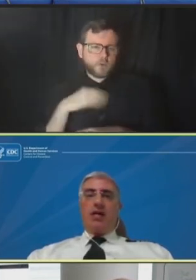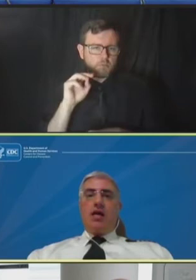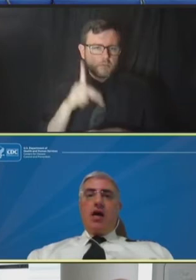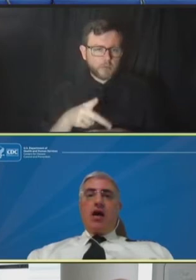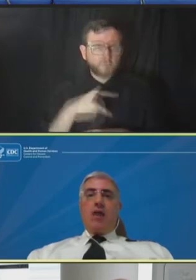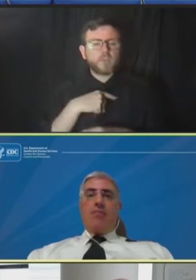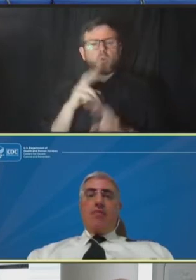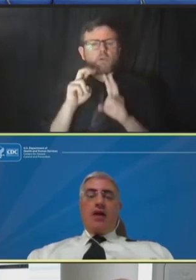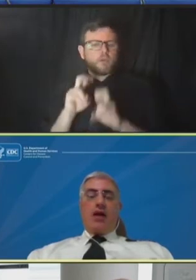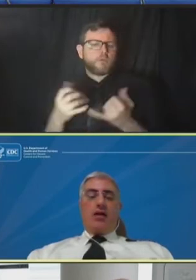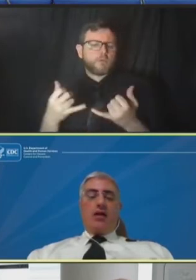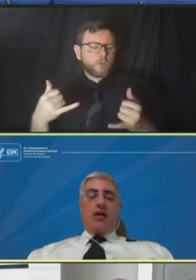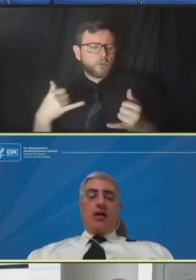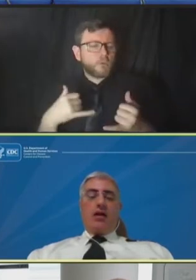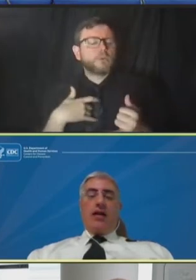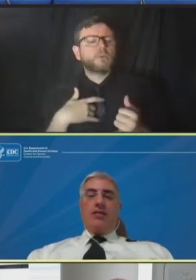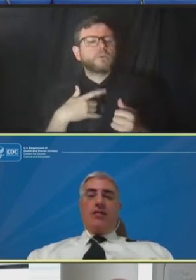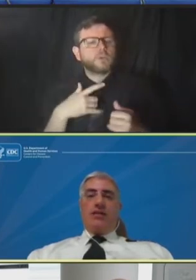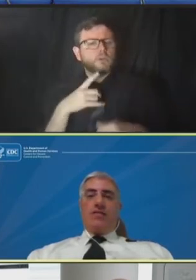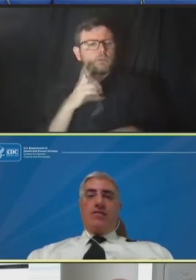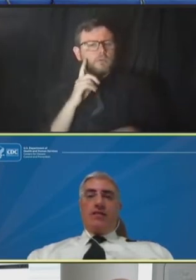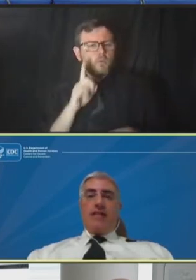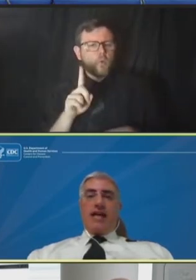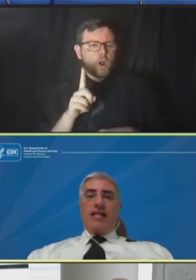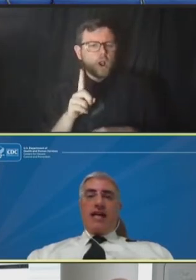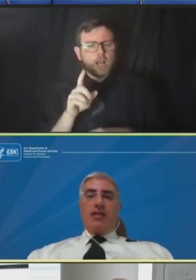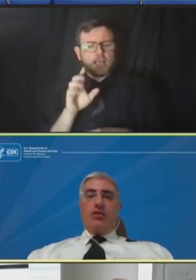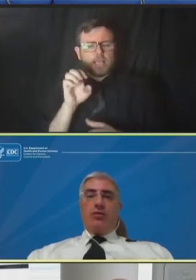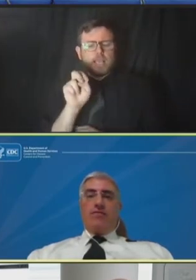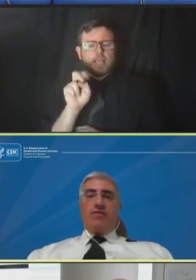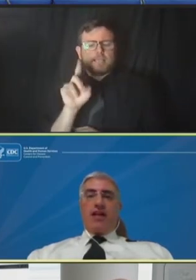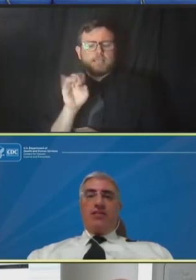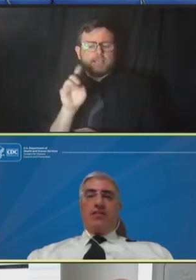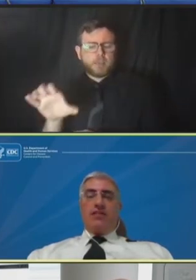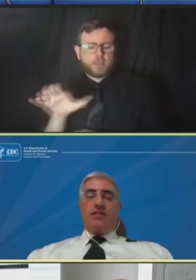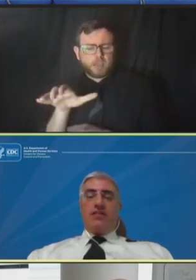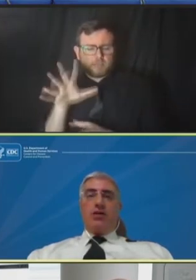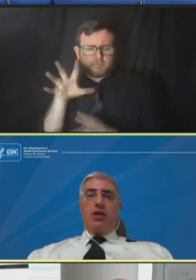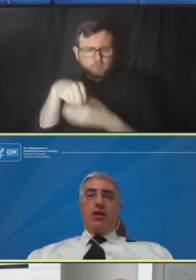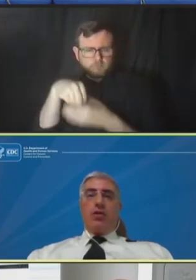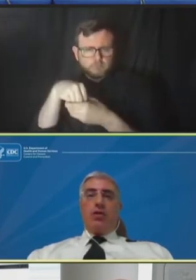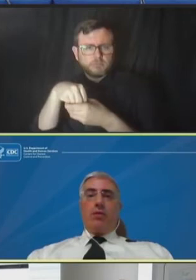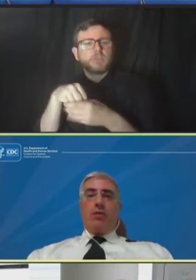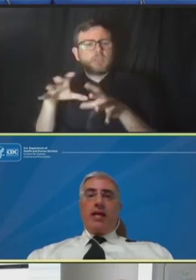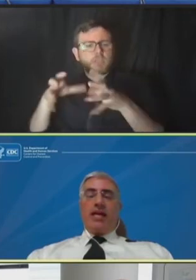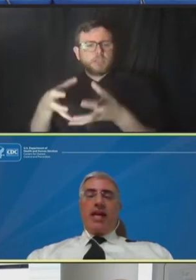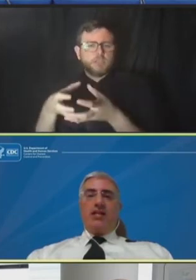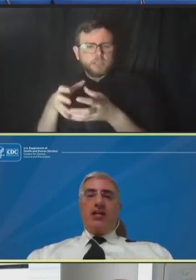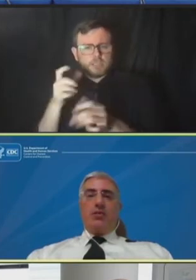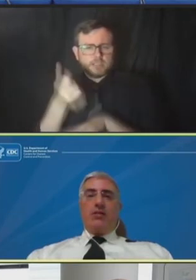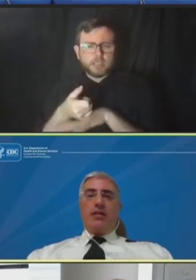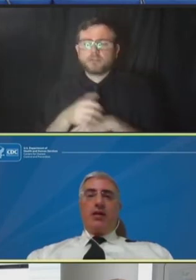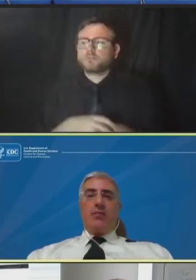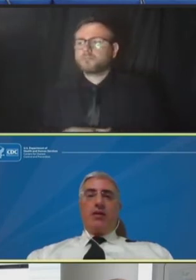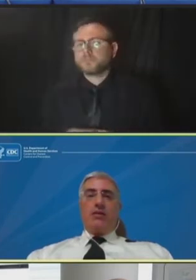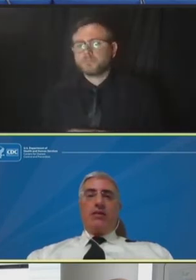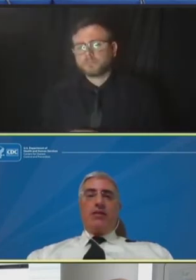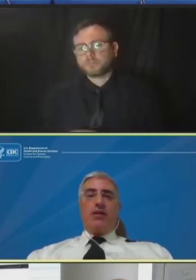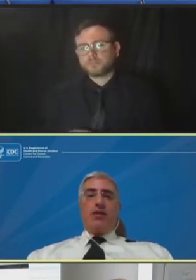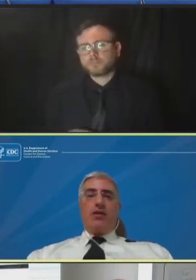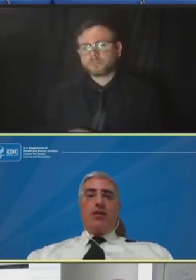settings. That analysis of that data in terms of effectiveness is still ongoing, but what I can tell you is that